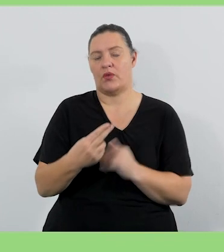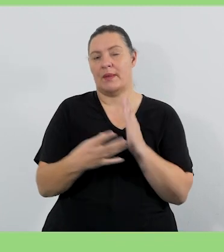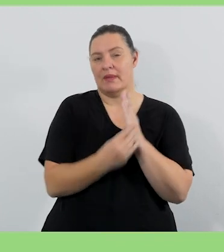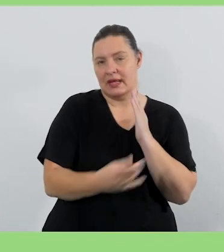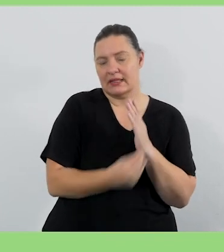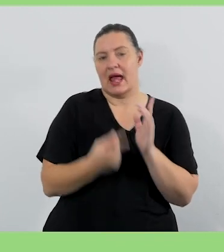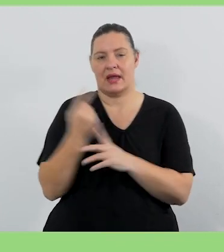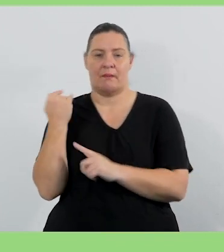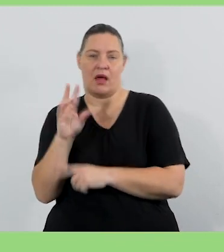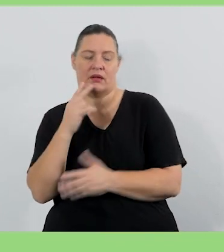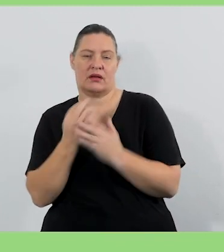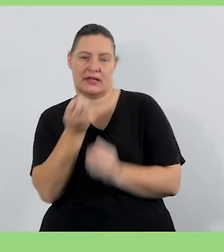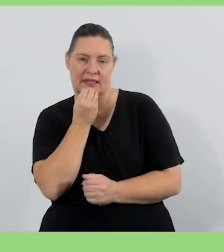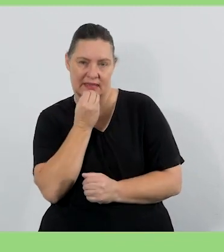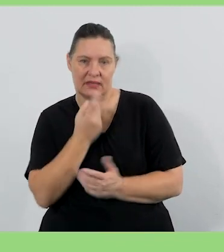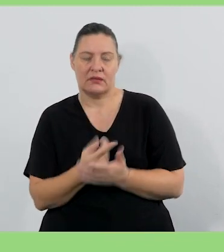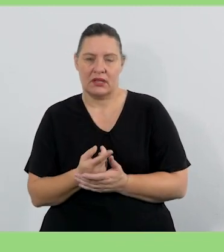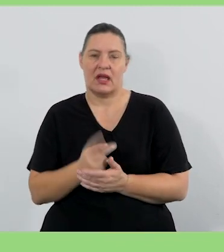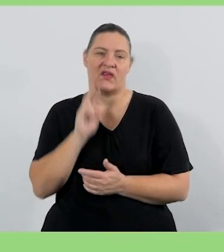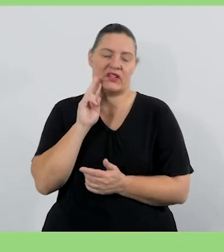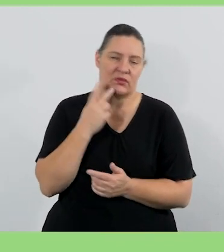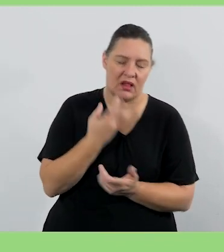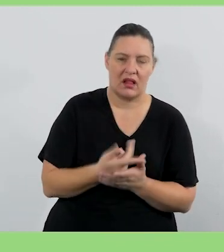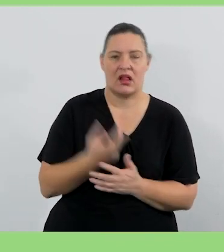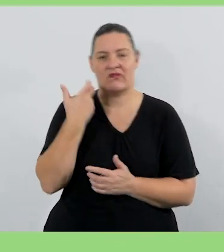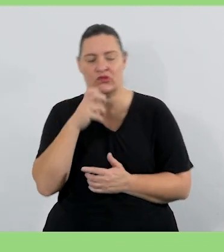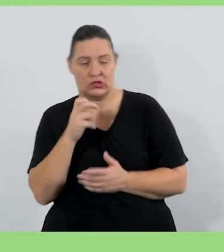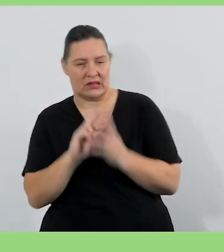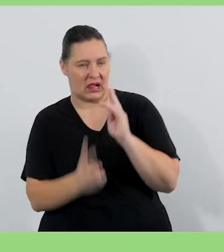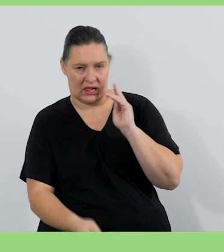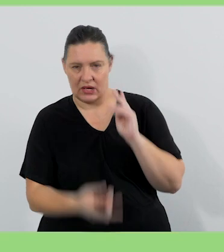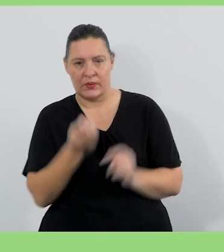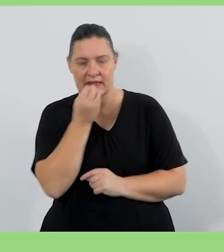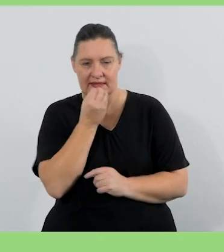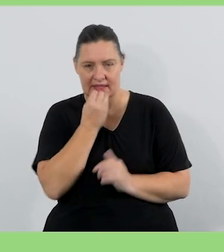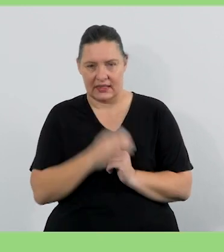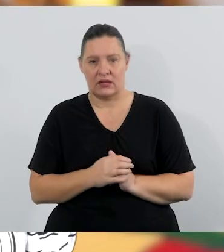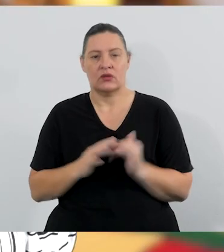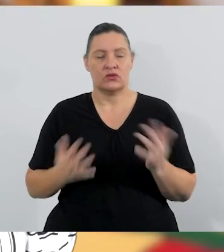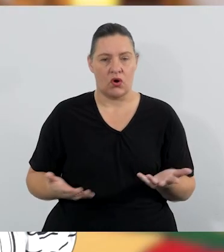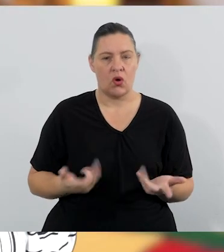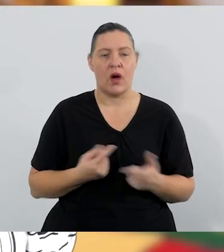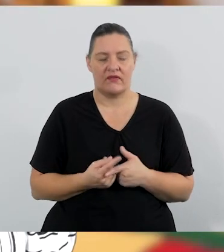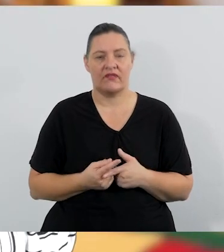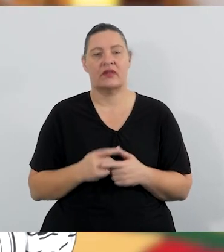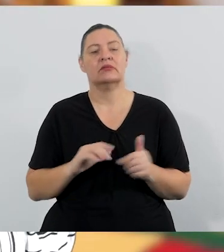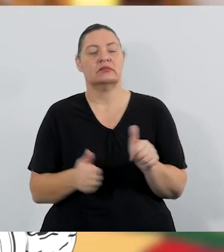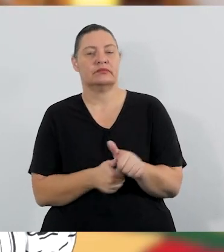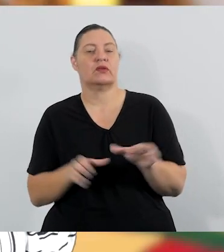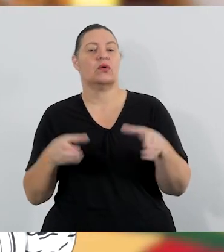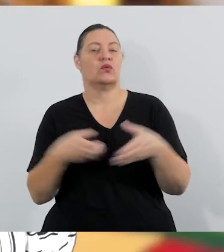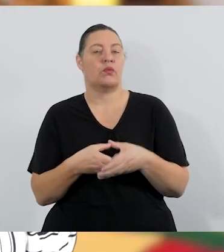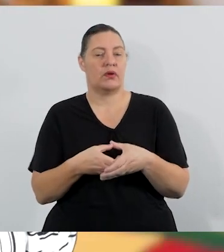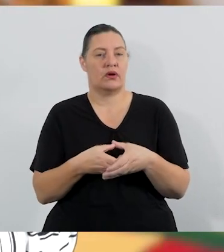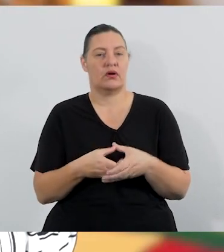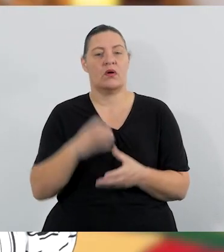meat and plants, plants being our vegetables, our fruits, and everything that we eat. So we are also falling under the